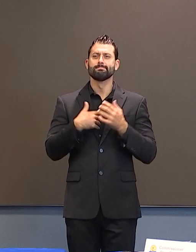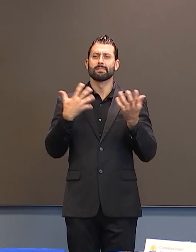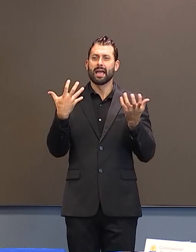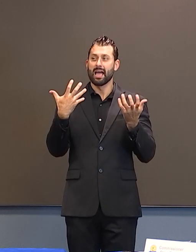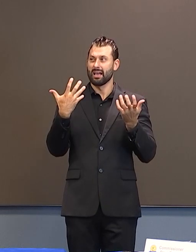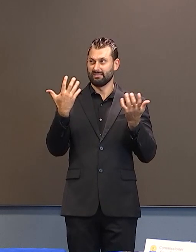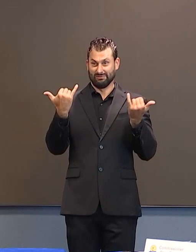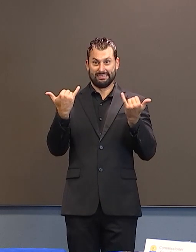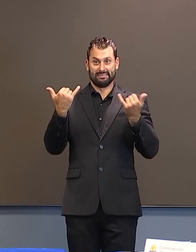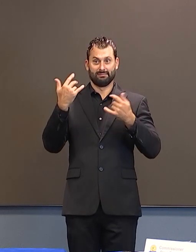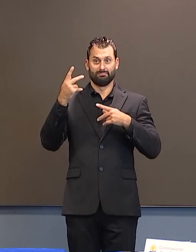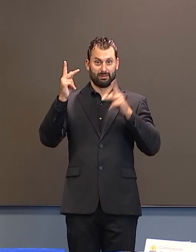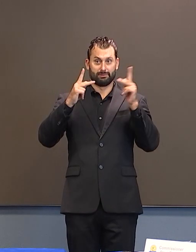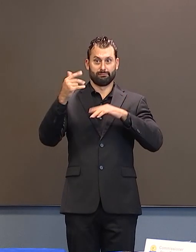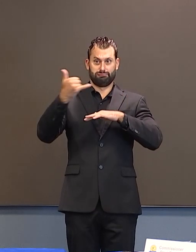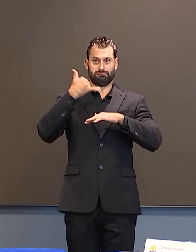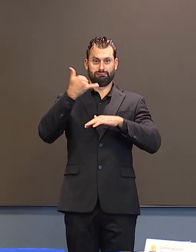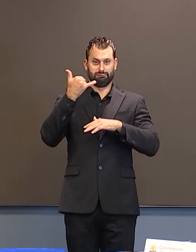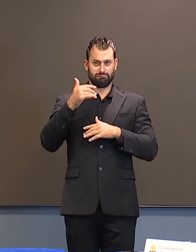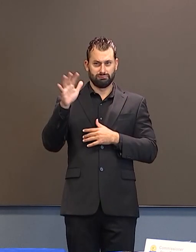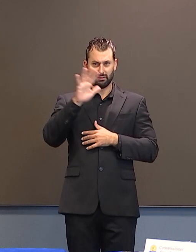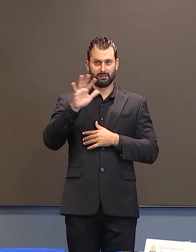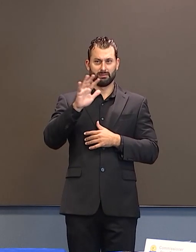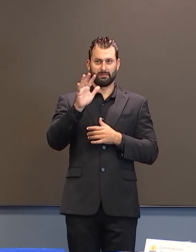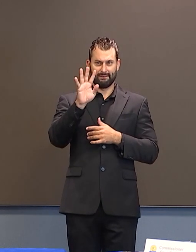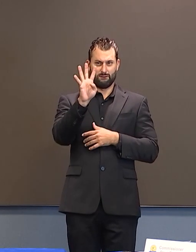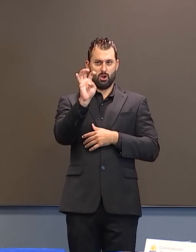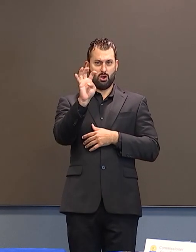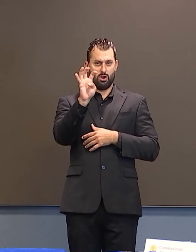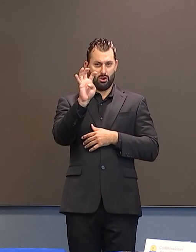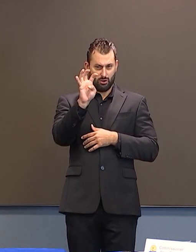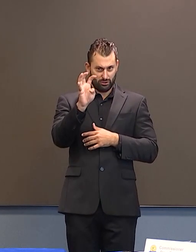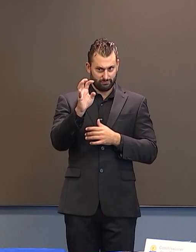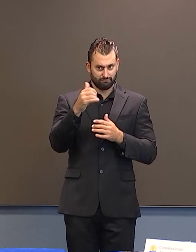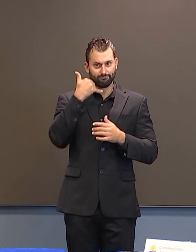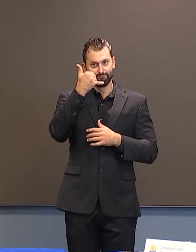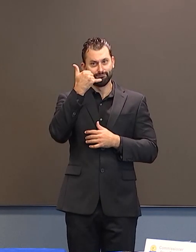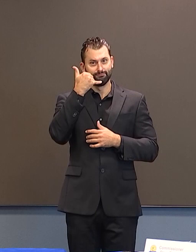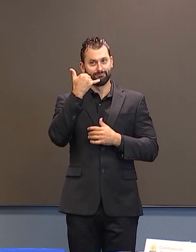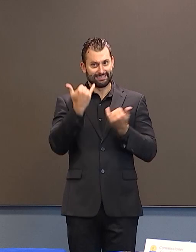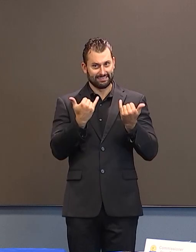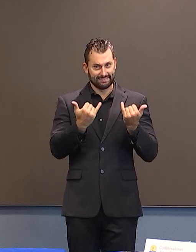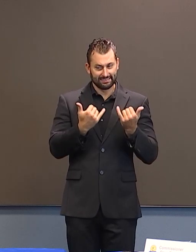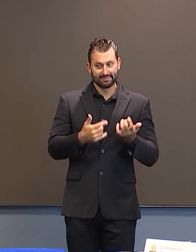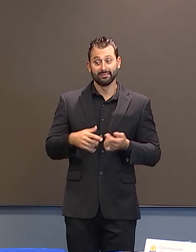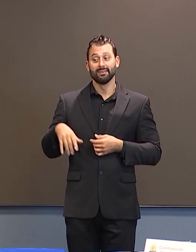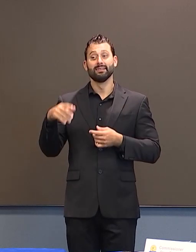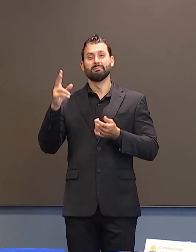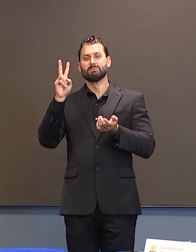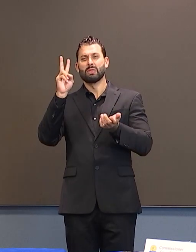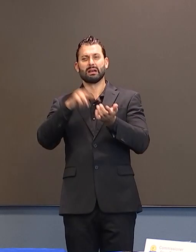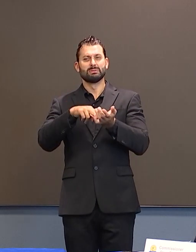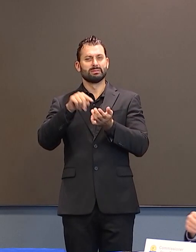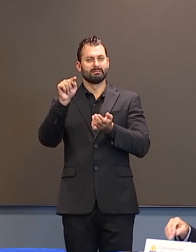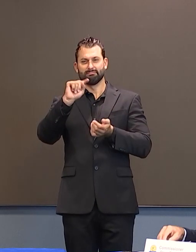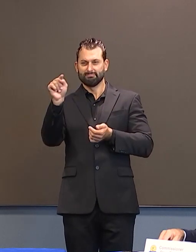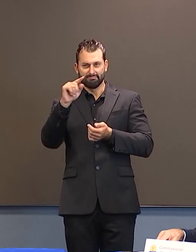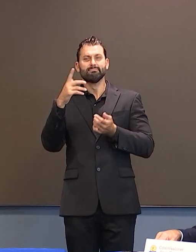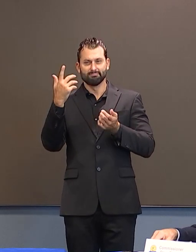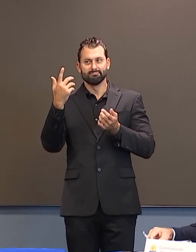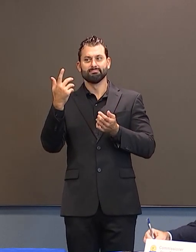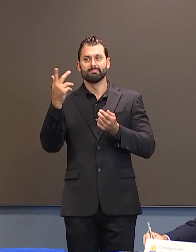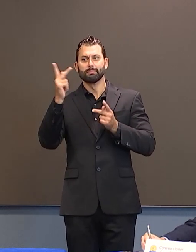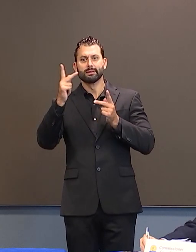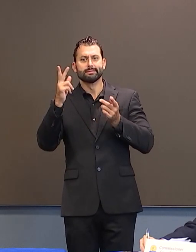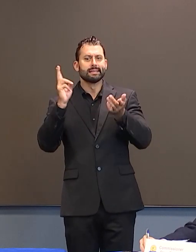We've had over 2,300 people sign up for Alert Pinellas since yesterday, so it's good to see that the public is taking this